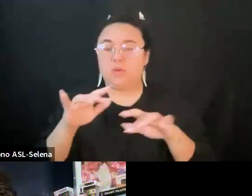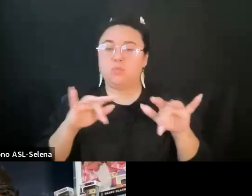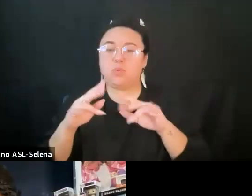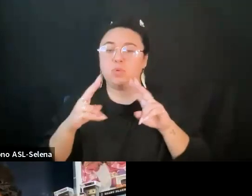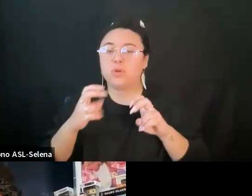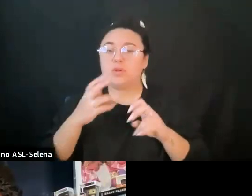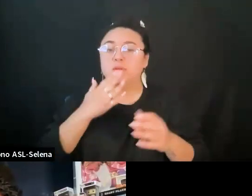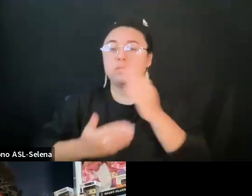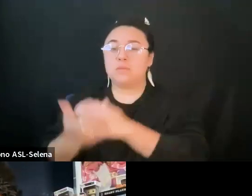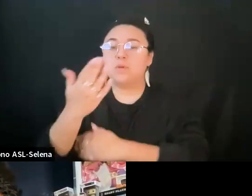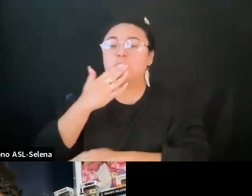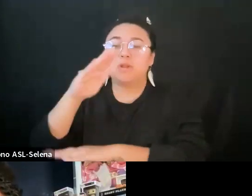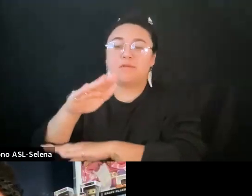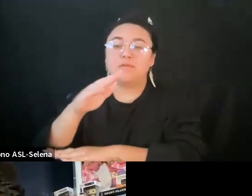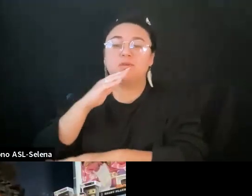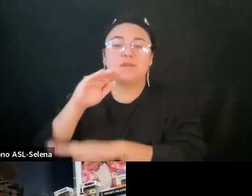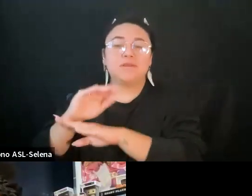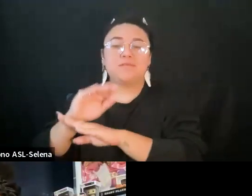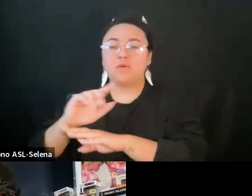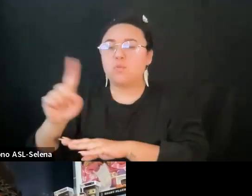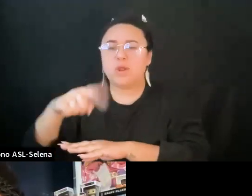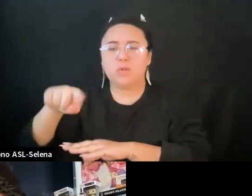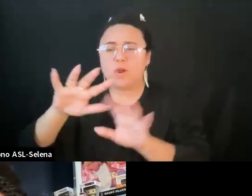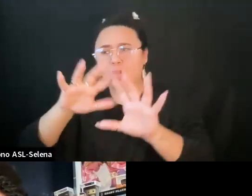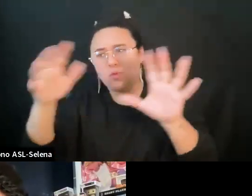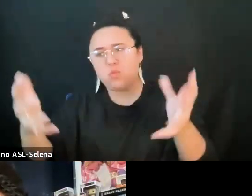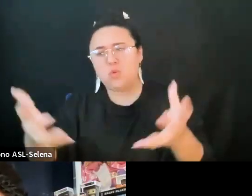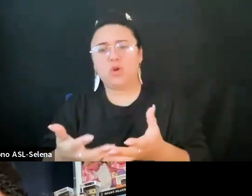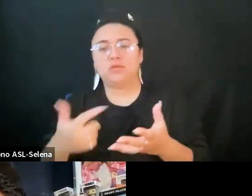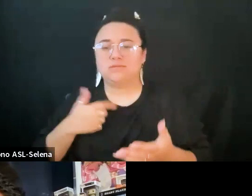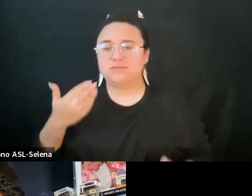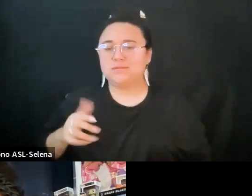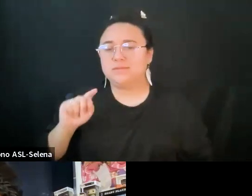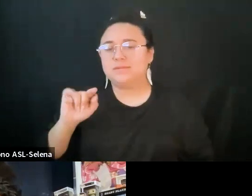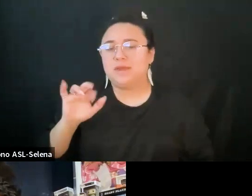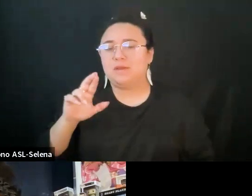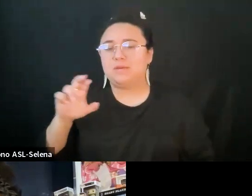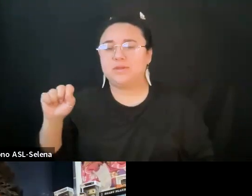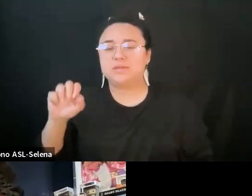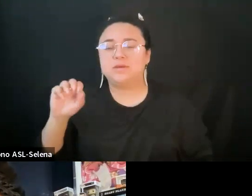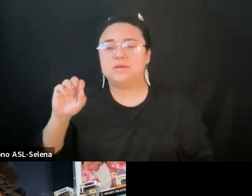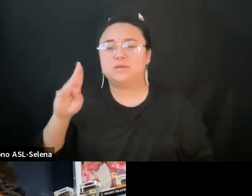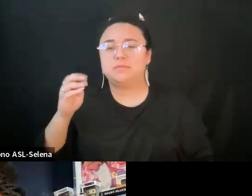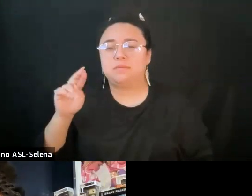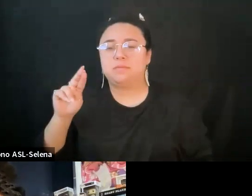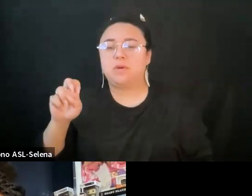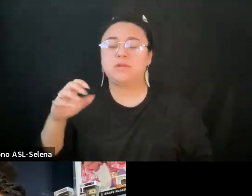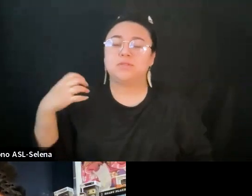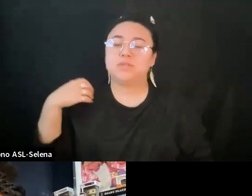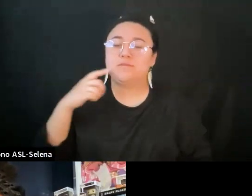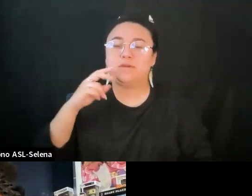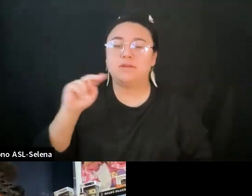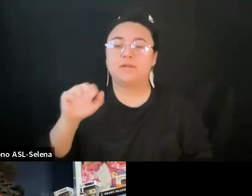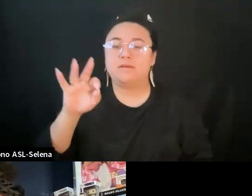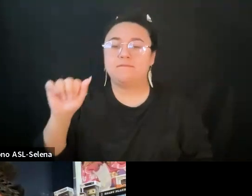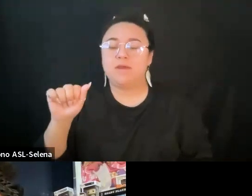Good morning, good afternoon, good evening to you, wherever you are in the world. I am Tigris Osborne. I'm the chair of NAAFA, the National Association